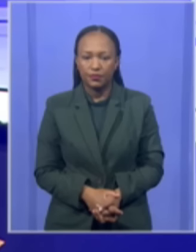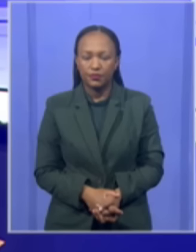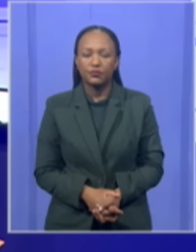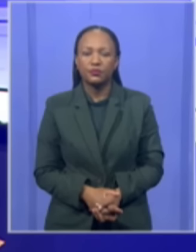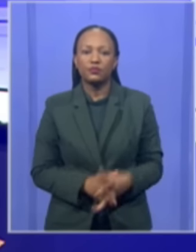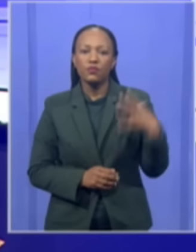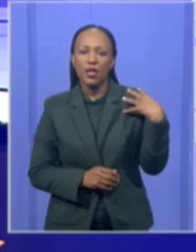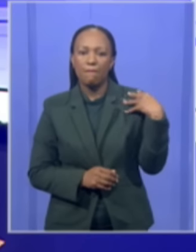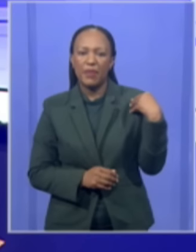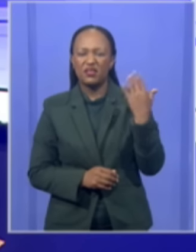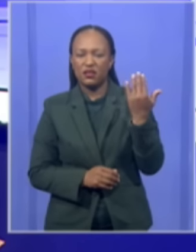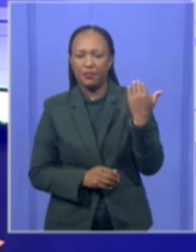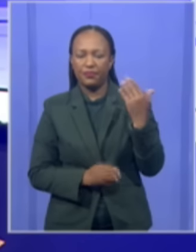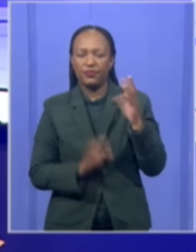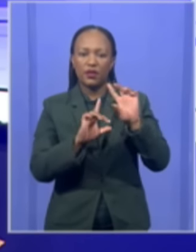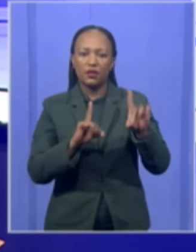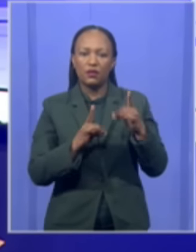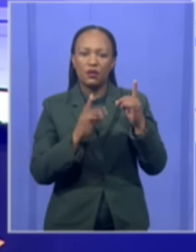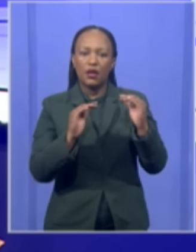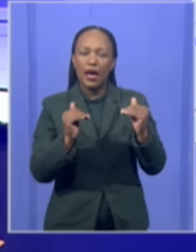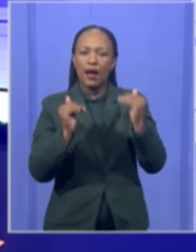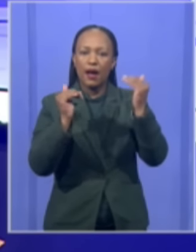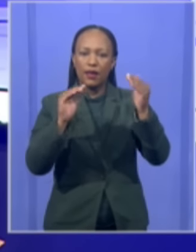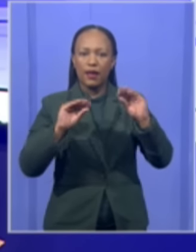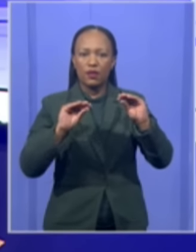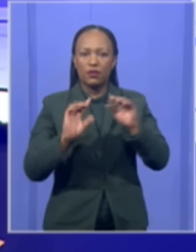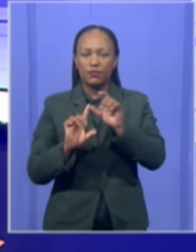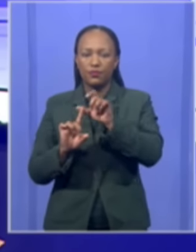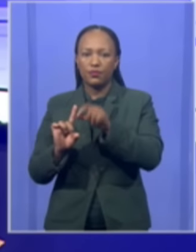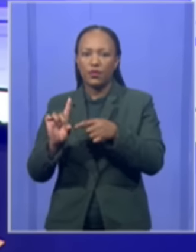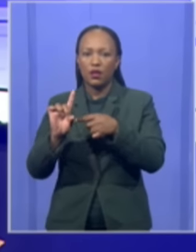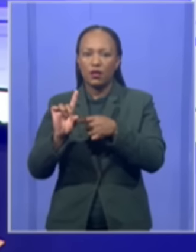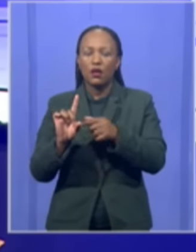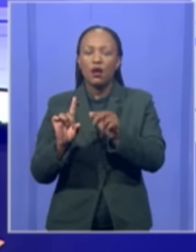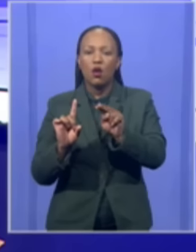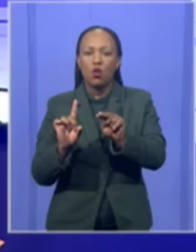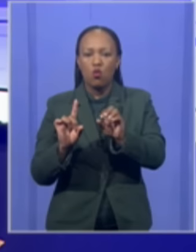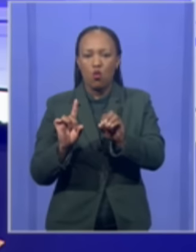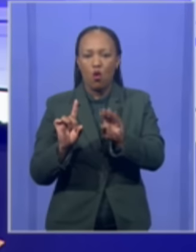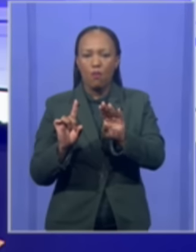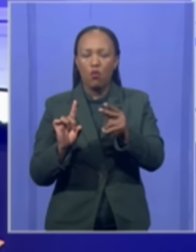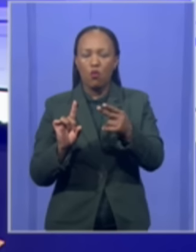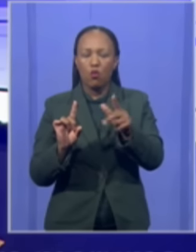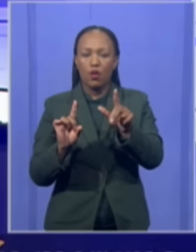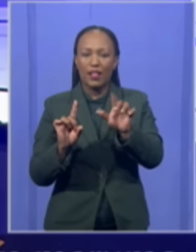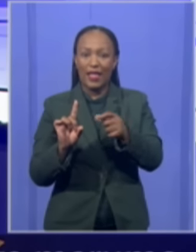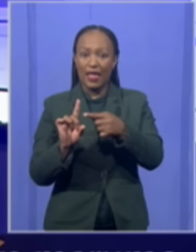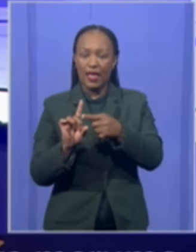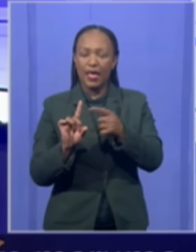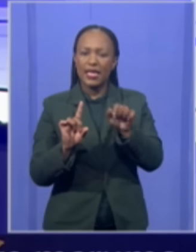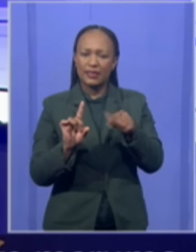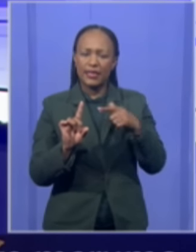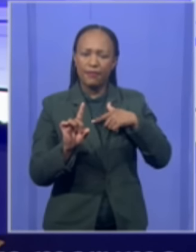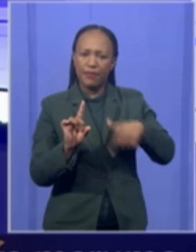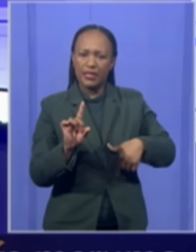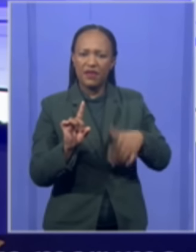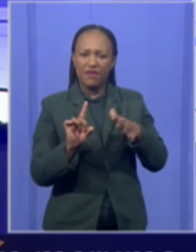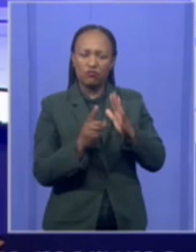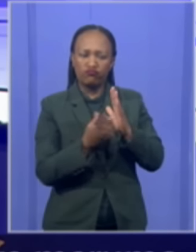Tona ya Maloba ya thuto ya godimo le tlhatlho ngaka Nobuhle Nkabane ga se a phunyoga palamenteng le ga a lokolotše maemong a gagwe ke mopresidente